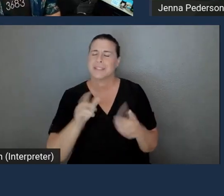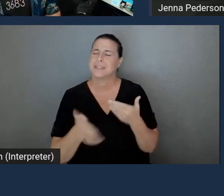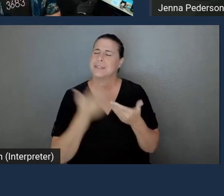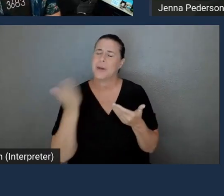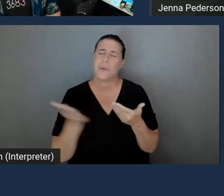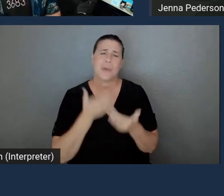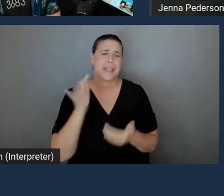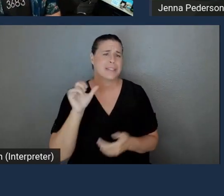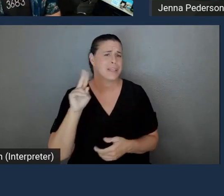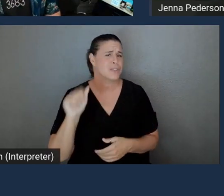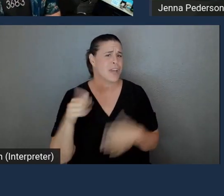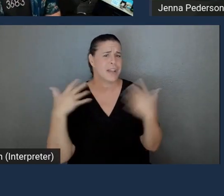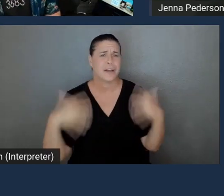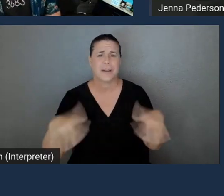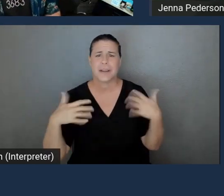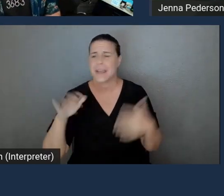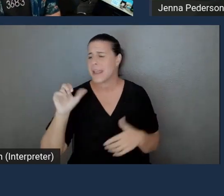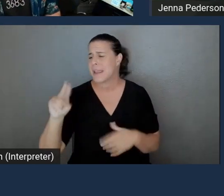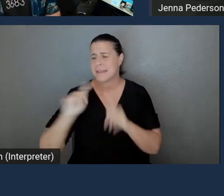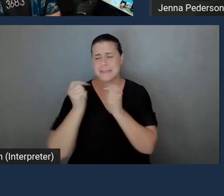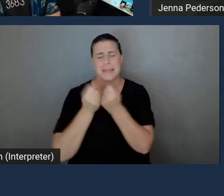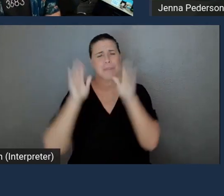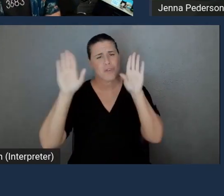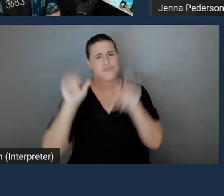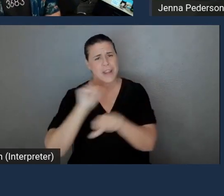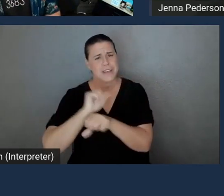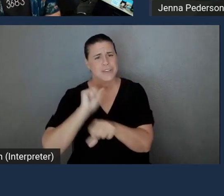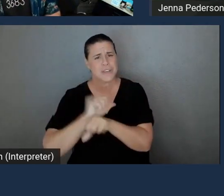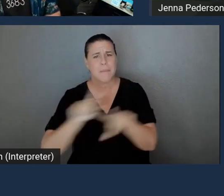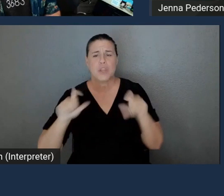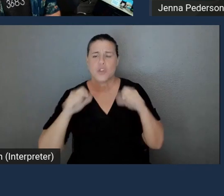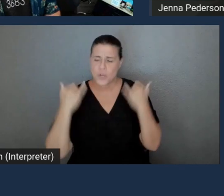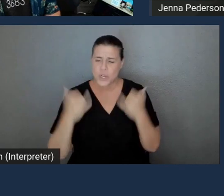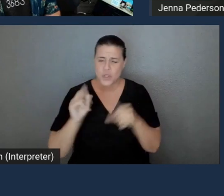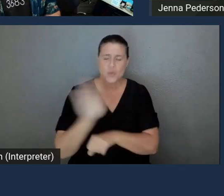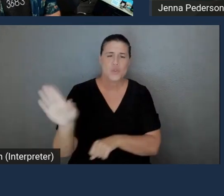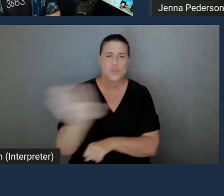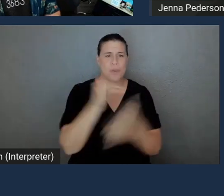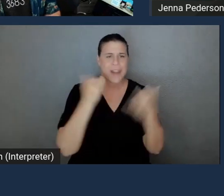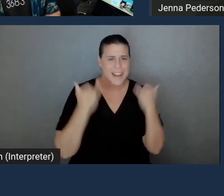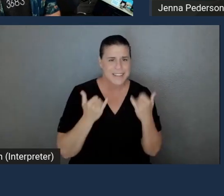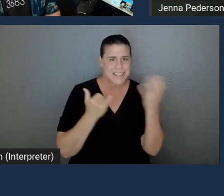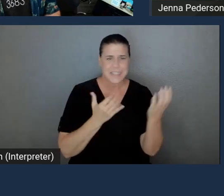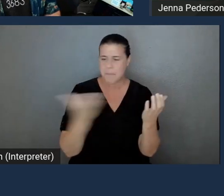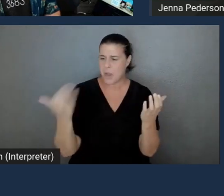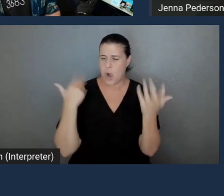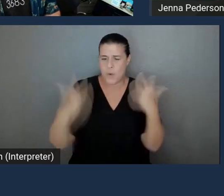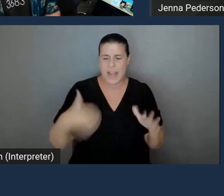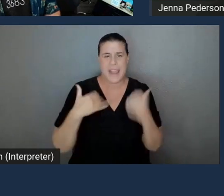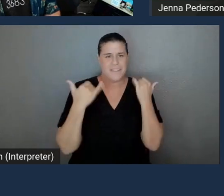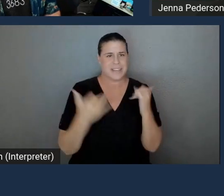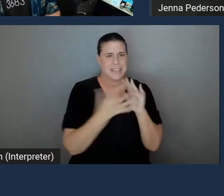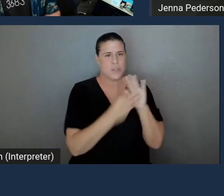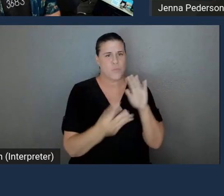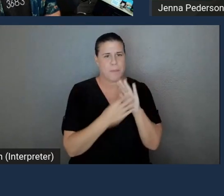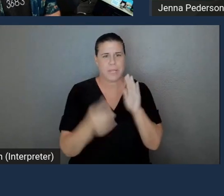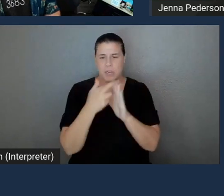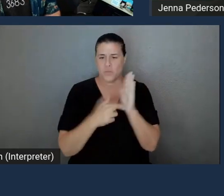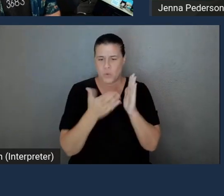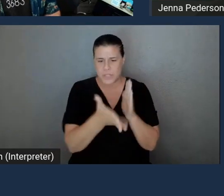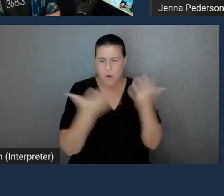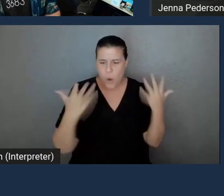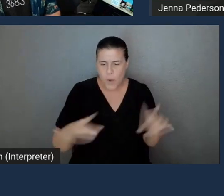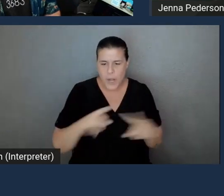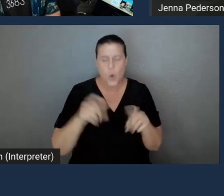Jenna. Ian's team has done a great job. You can use your existing buckets that have existing replication rules on them, or you can make